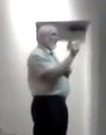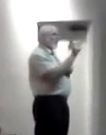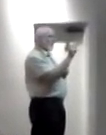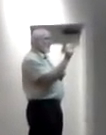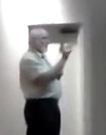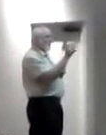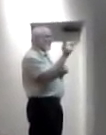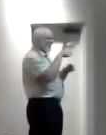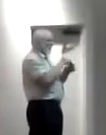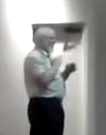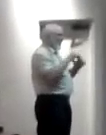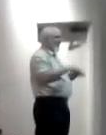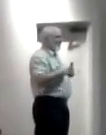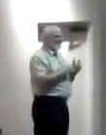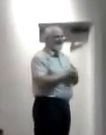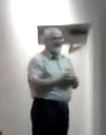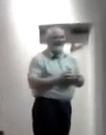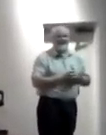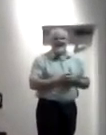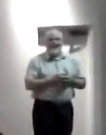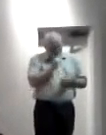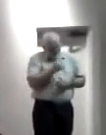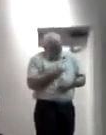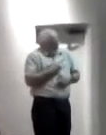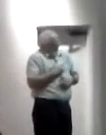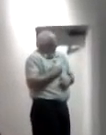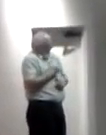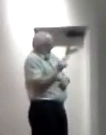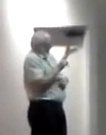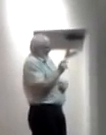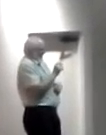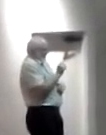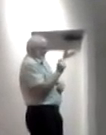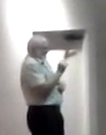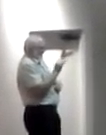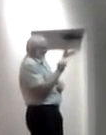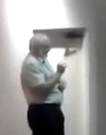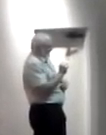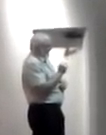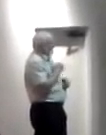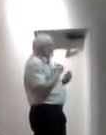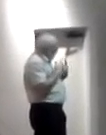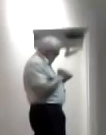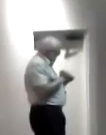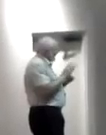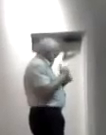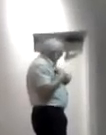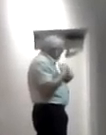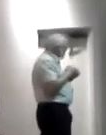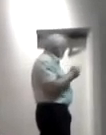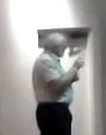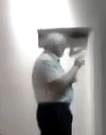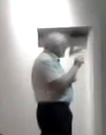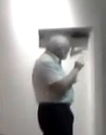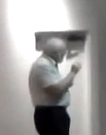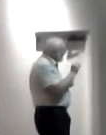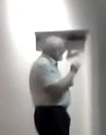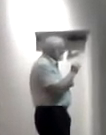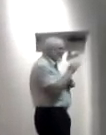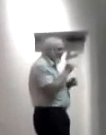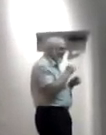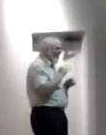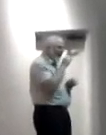life, okay? I don't particularly like vegetables a whole lot. So I've been trying to have more veggies in my life, and I